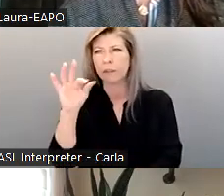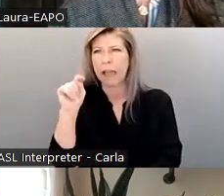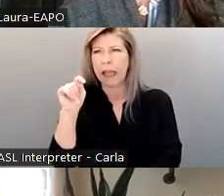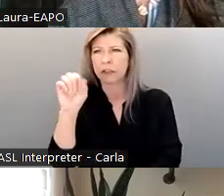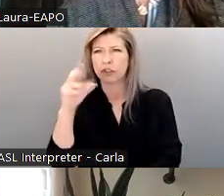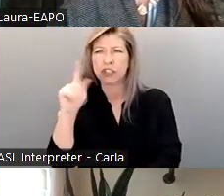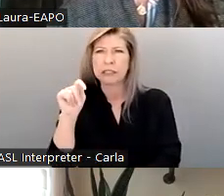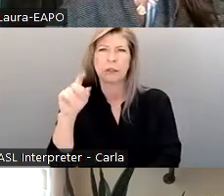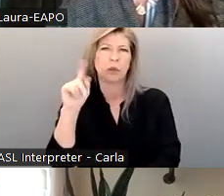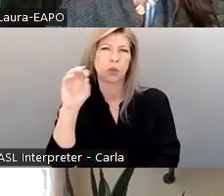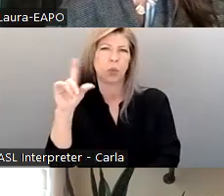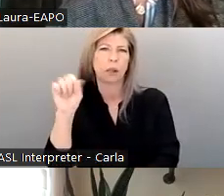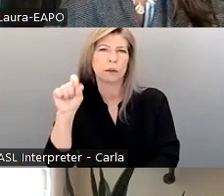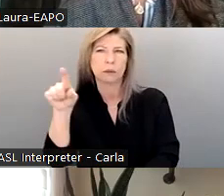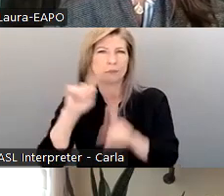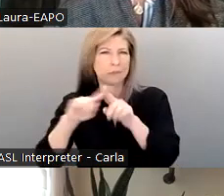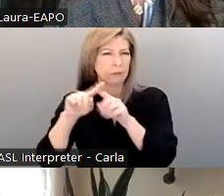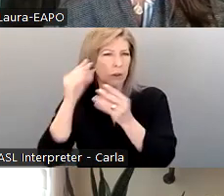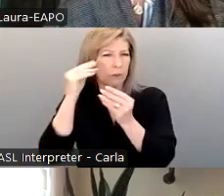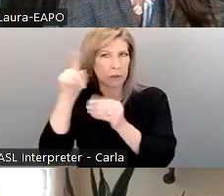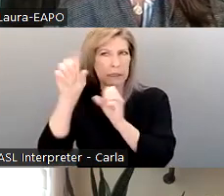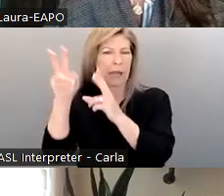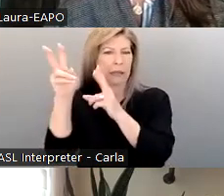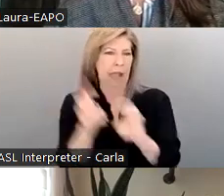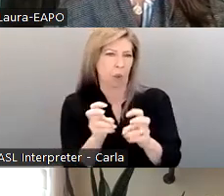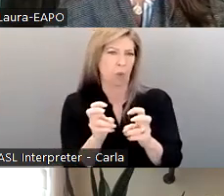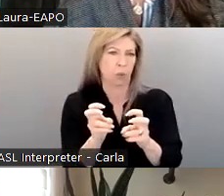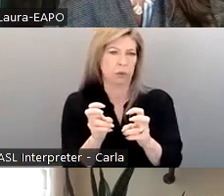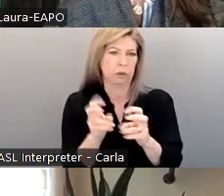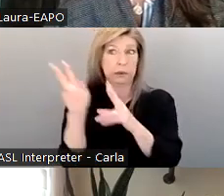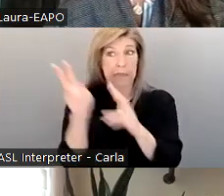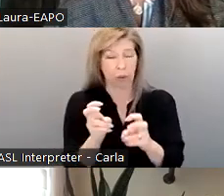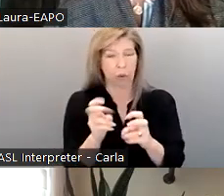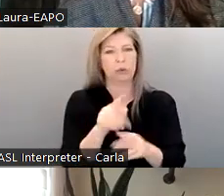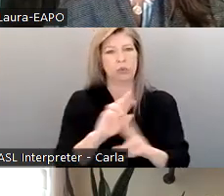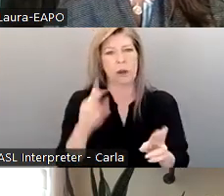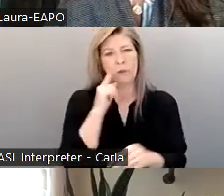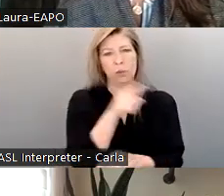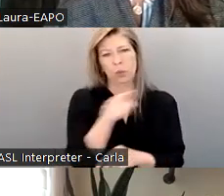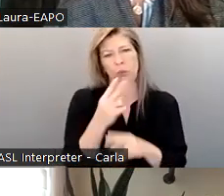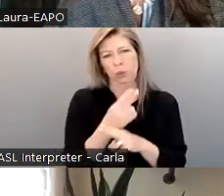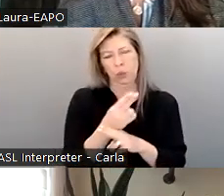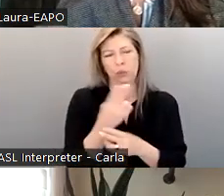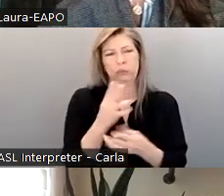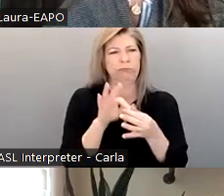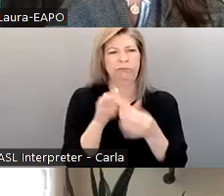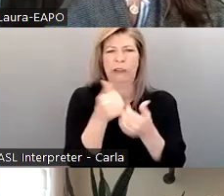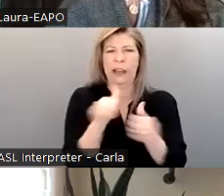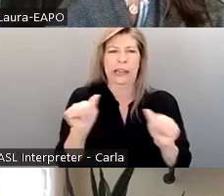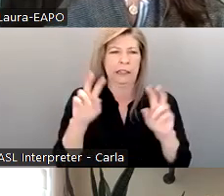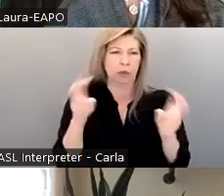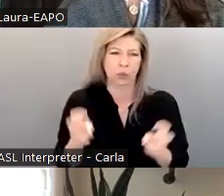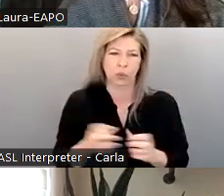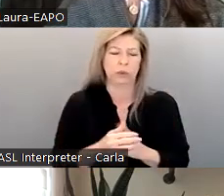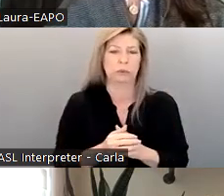the information that you can download available for you, no matter what issues you're looking for. You can also request training